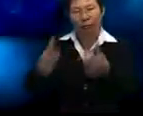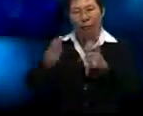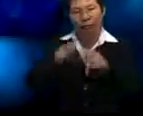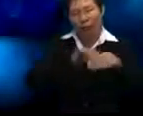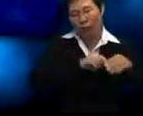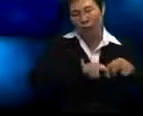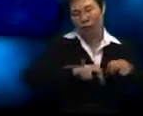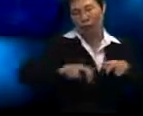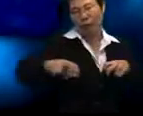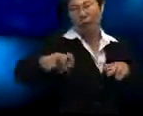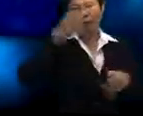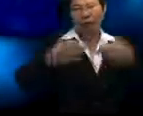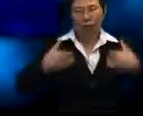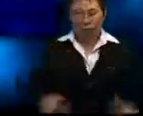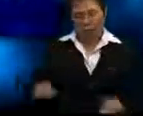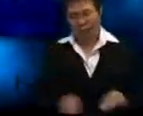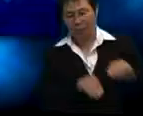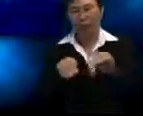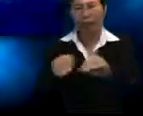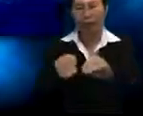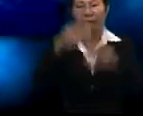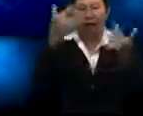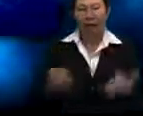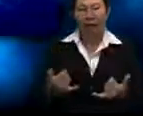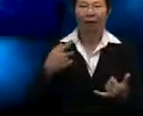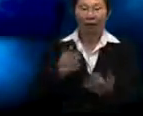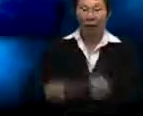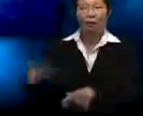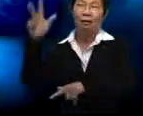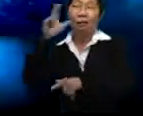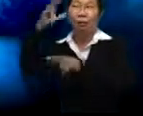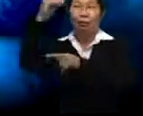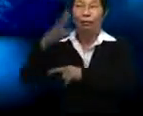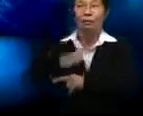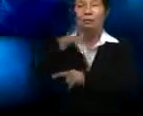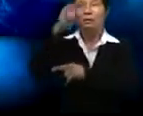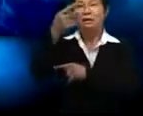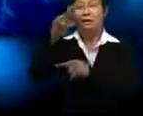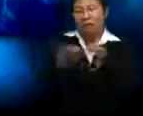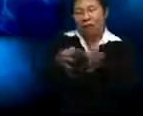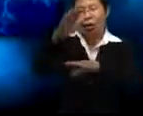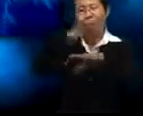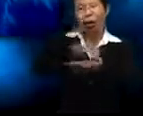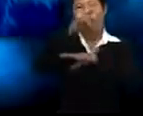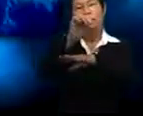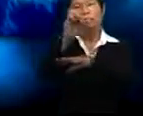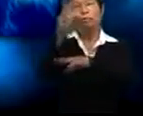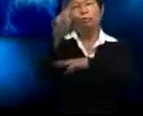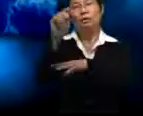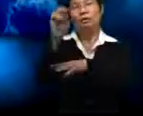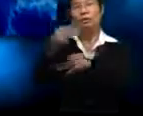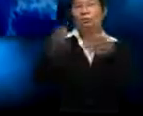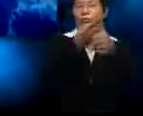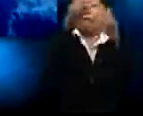line if the body is moving. Now, let's listen to Mr. Cheng's explanation on Newton's first law.